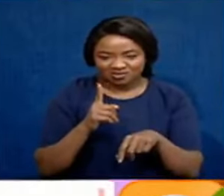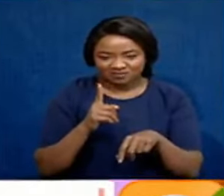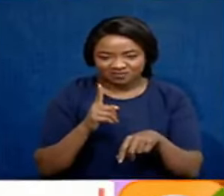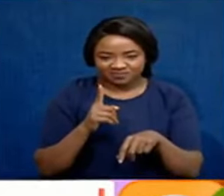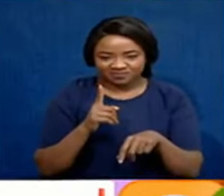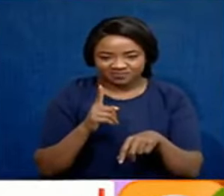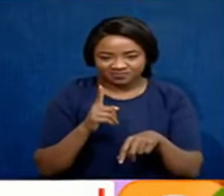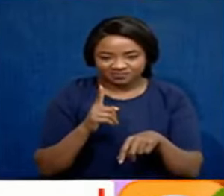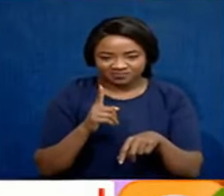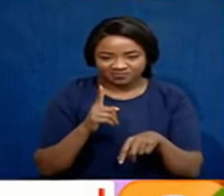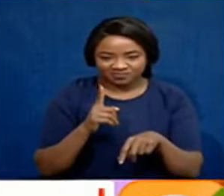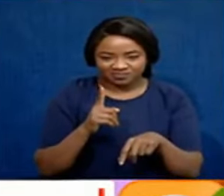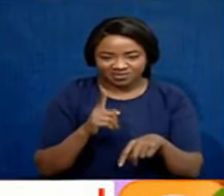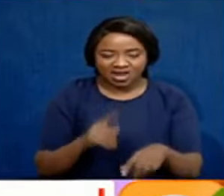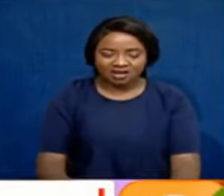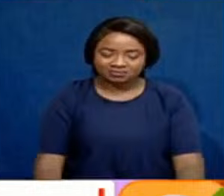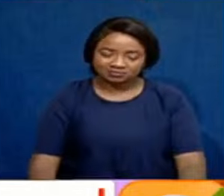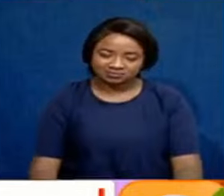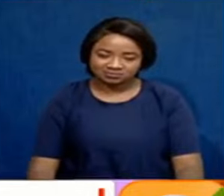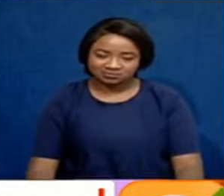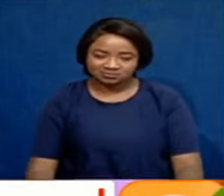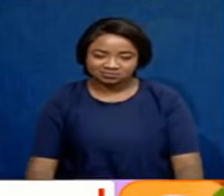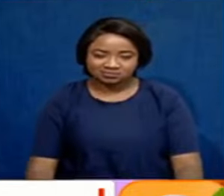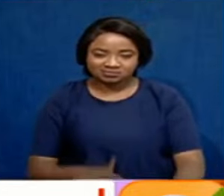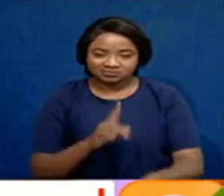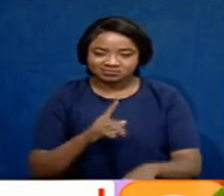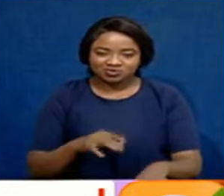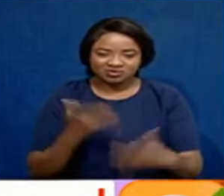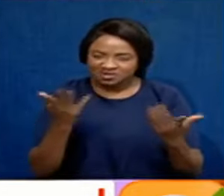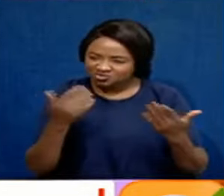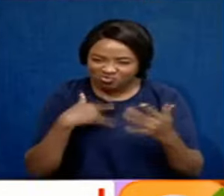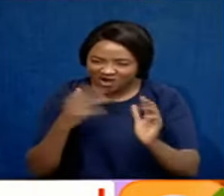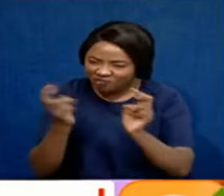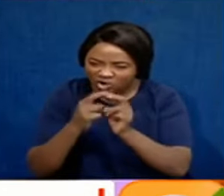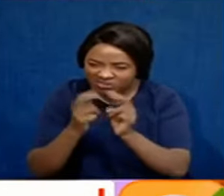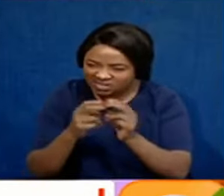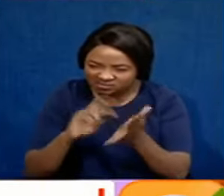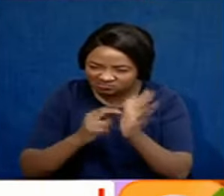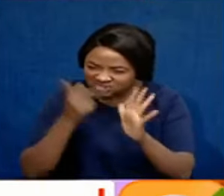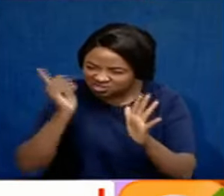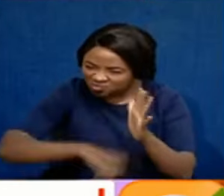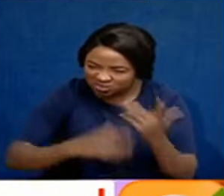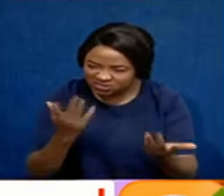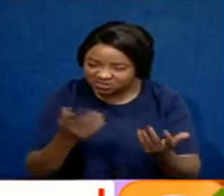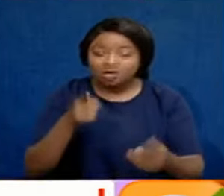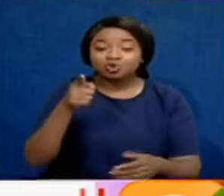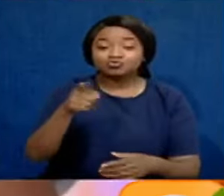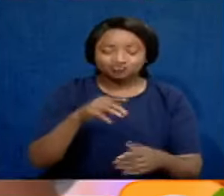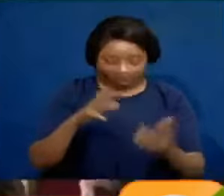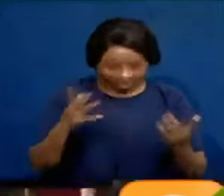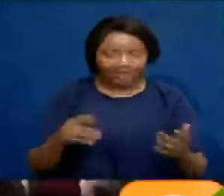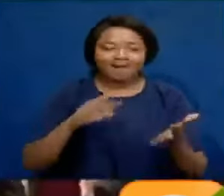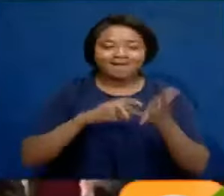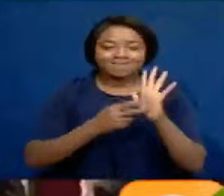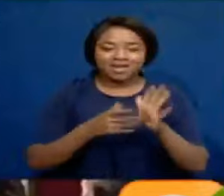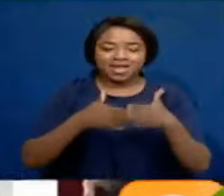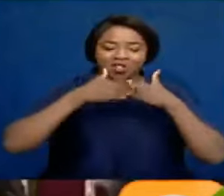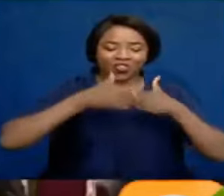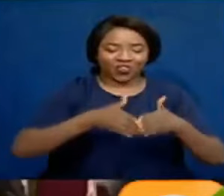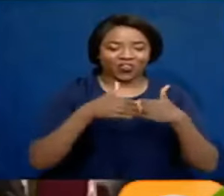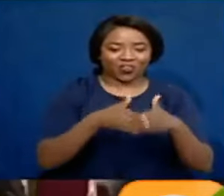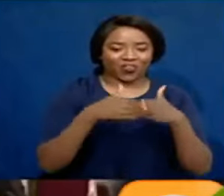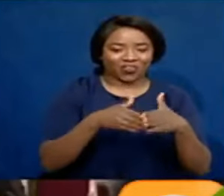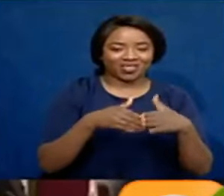fluids that come out come from the prostate gland. So wait, when you say having contact, when you're having intercourse, yes, you're talking about semen. It's